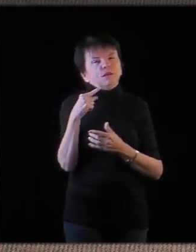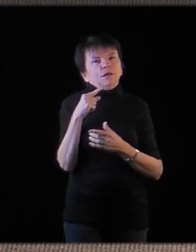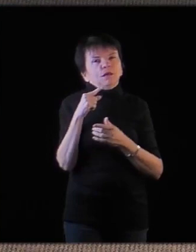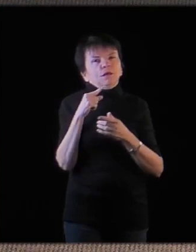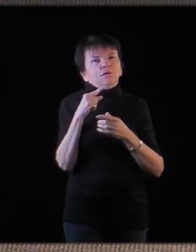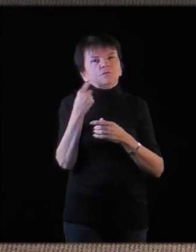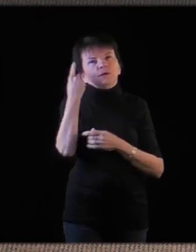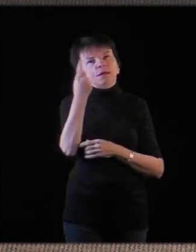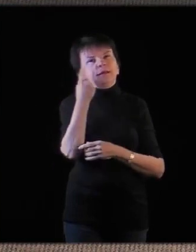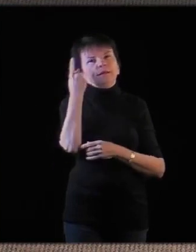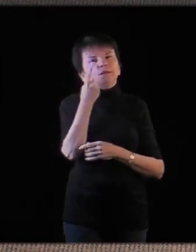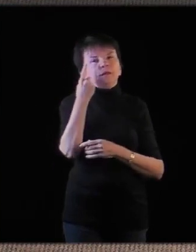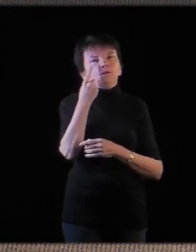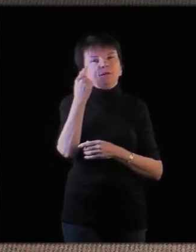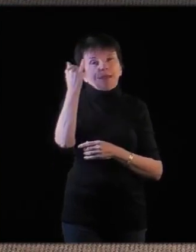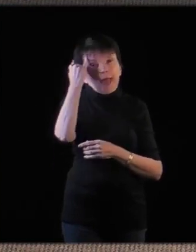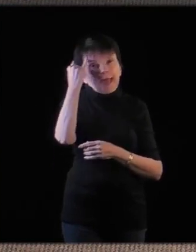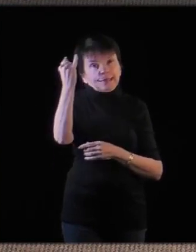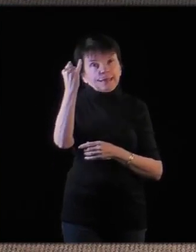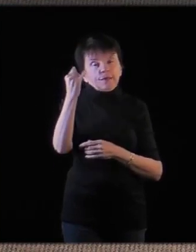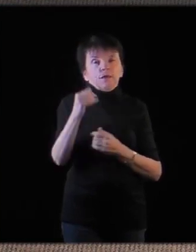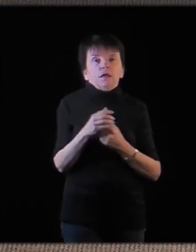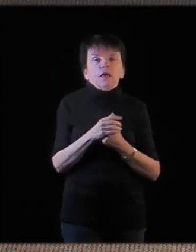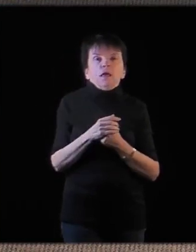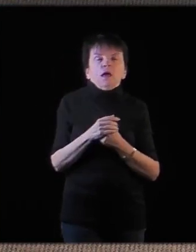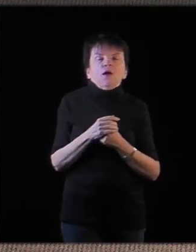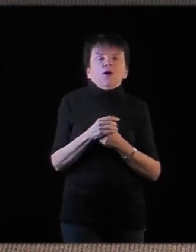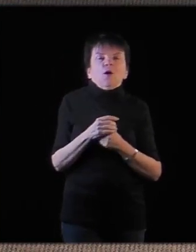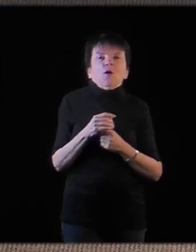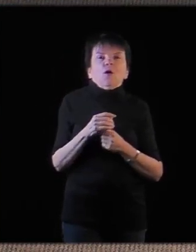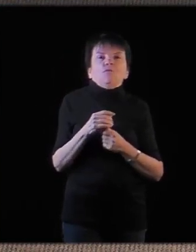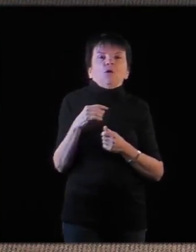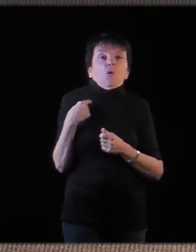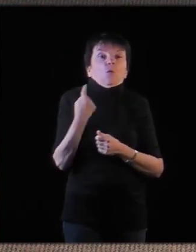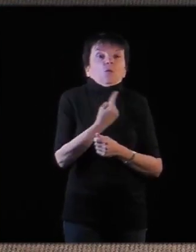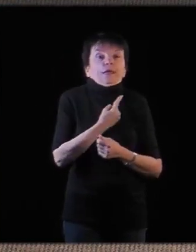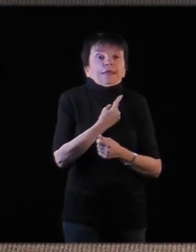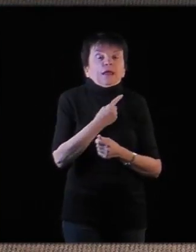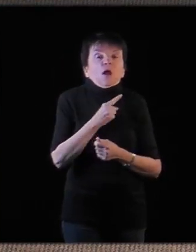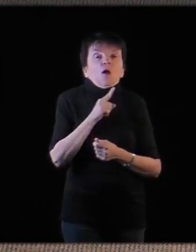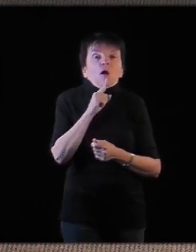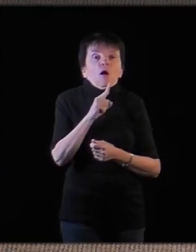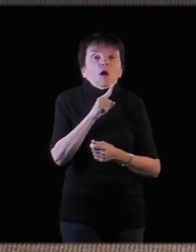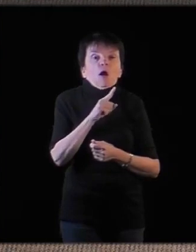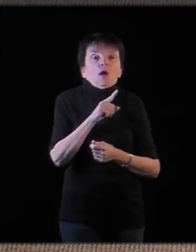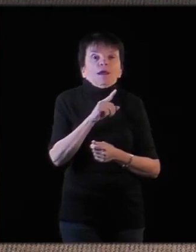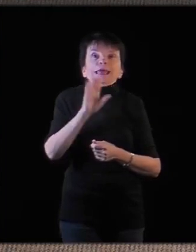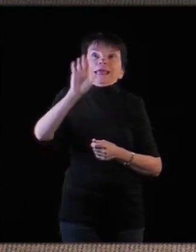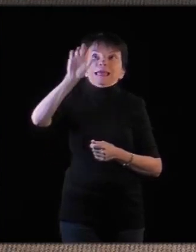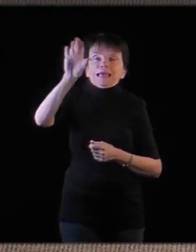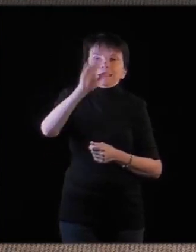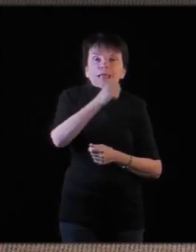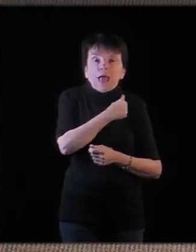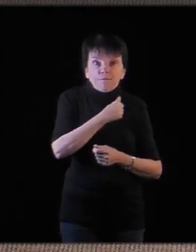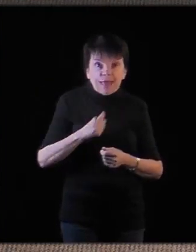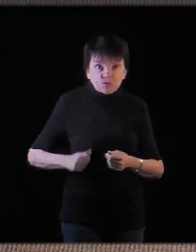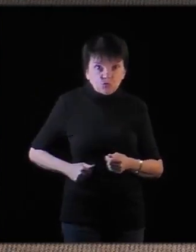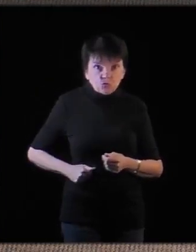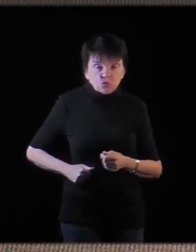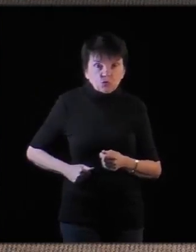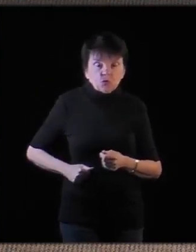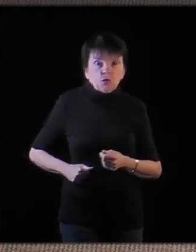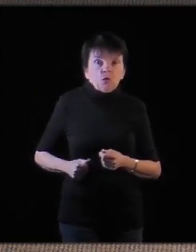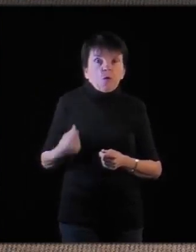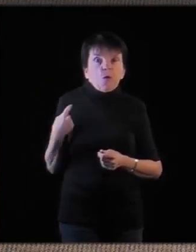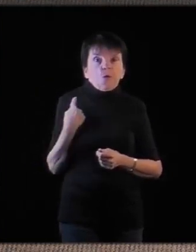notion of being Christ ambassador, that we would carry that message, not just being a citizen in the kingdom, but that